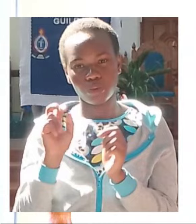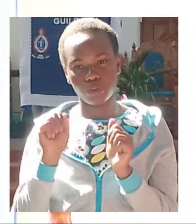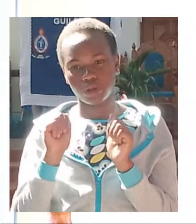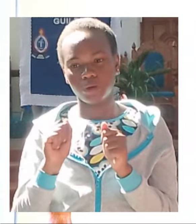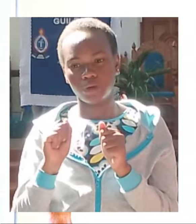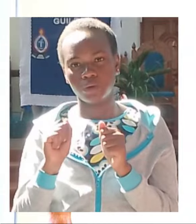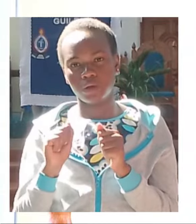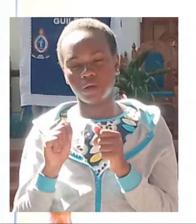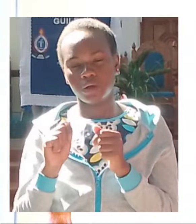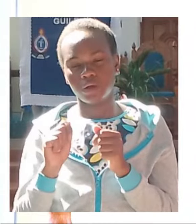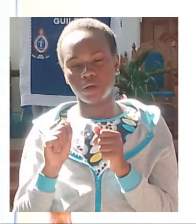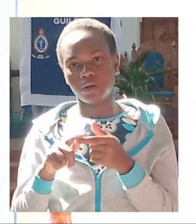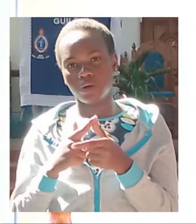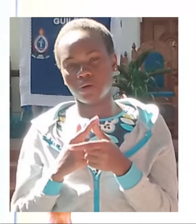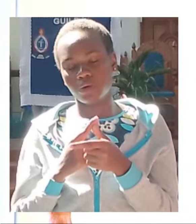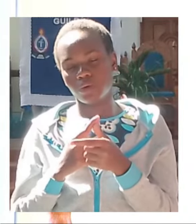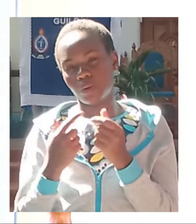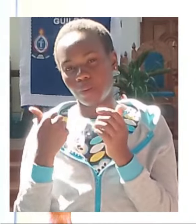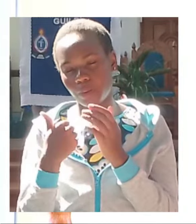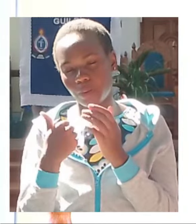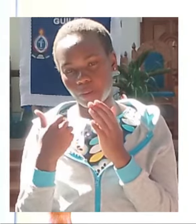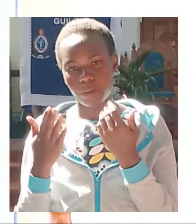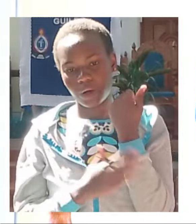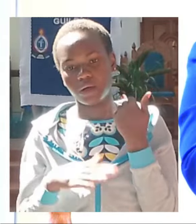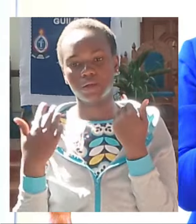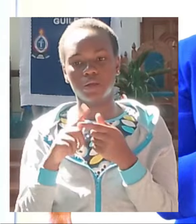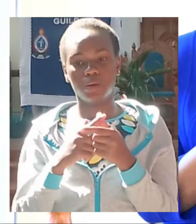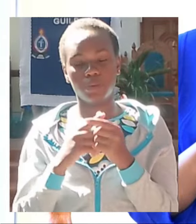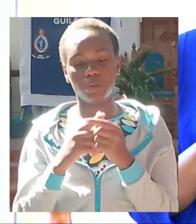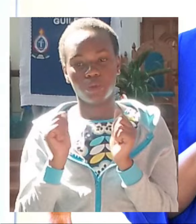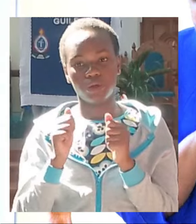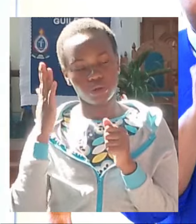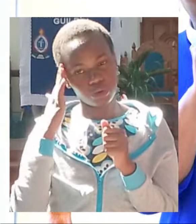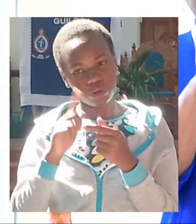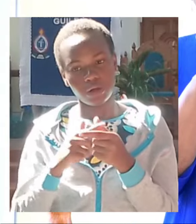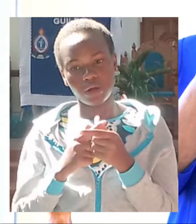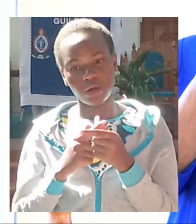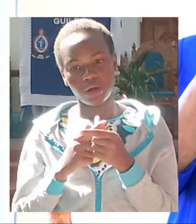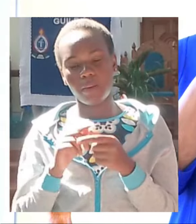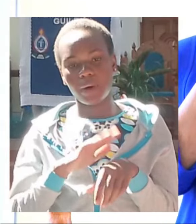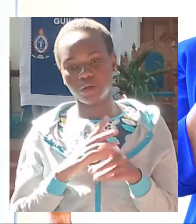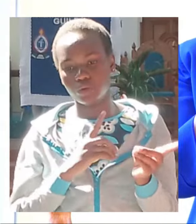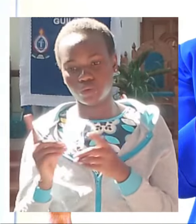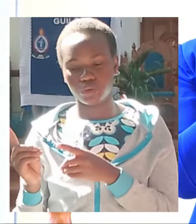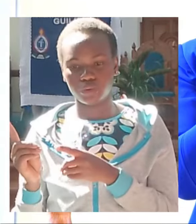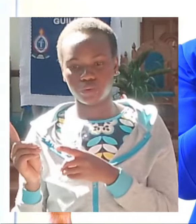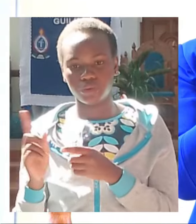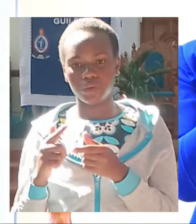Neguandikae konyitaka oru Tondo waigire mweki oru wadhe